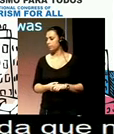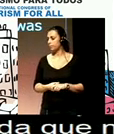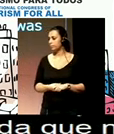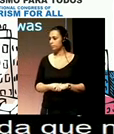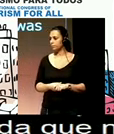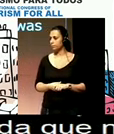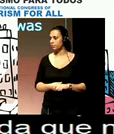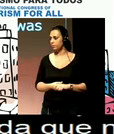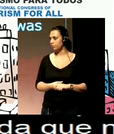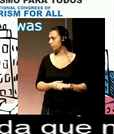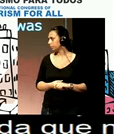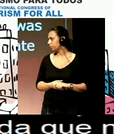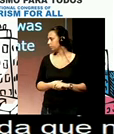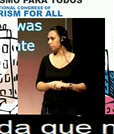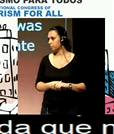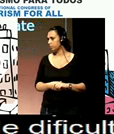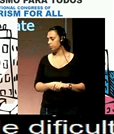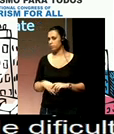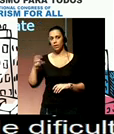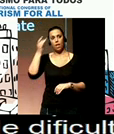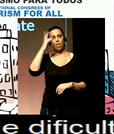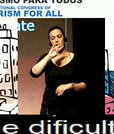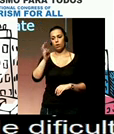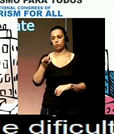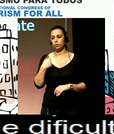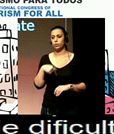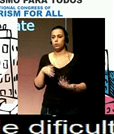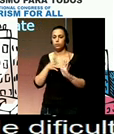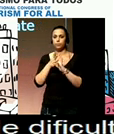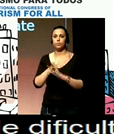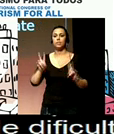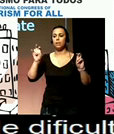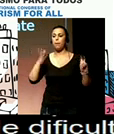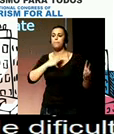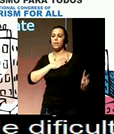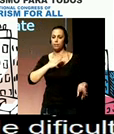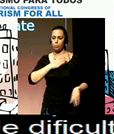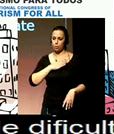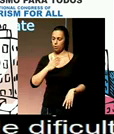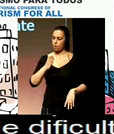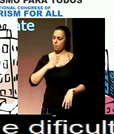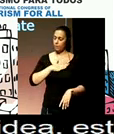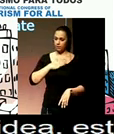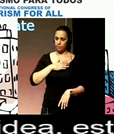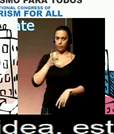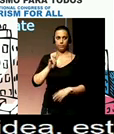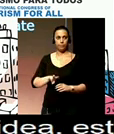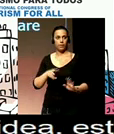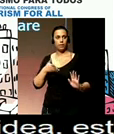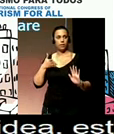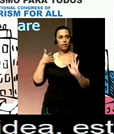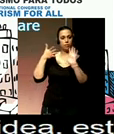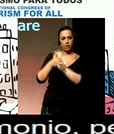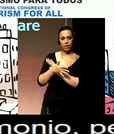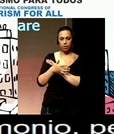then I cannot find it. Another idea, we are talking about heritage. This